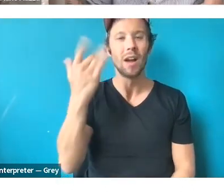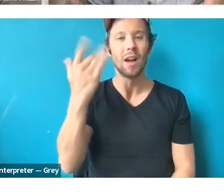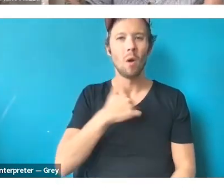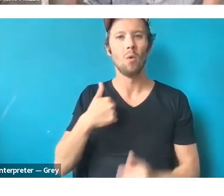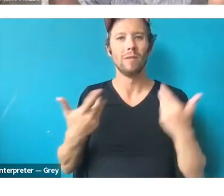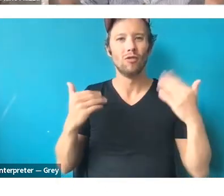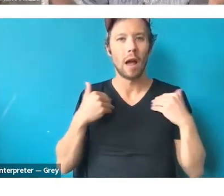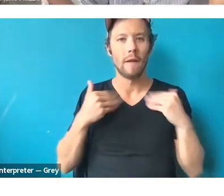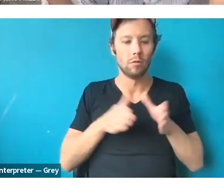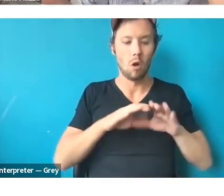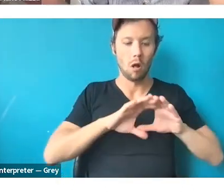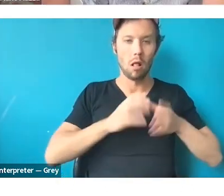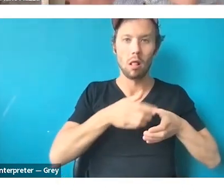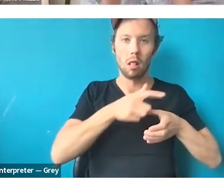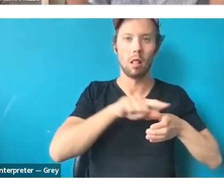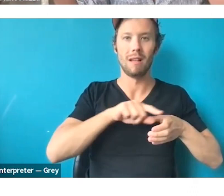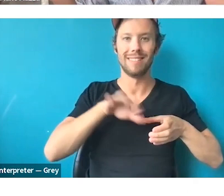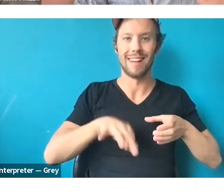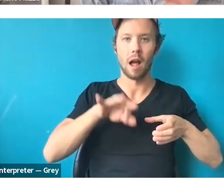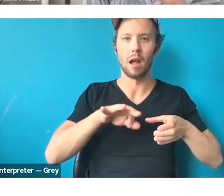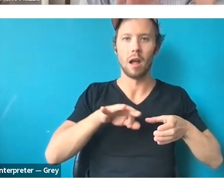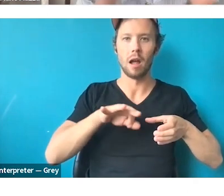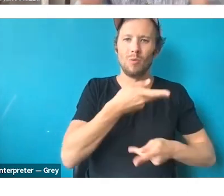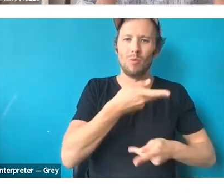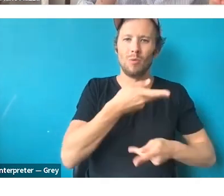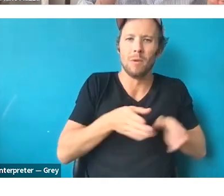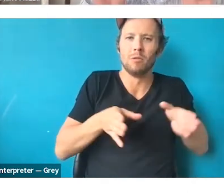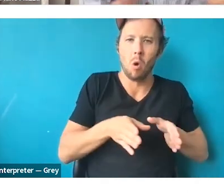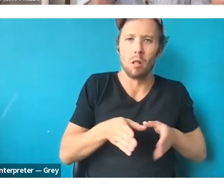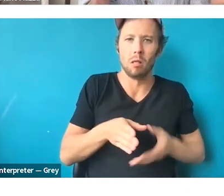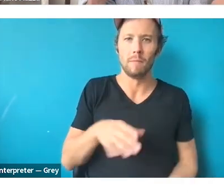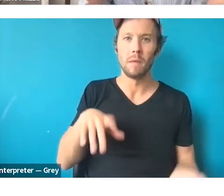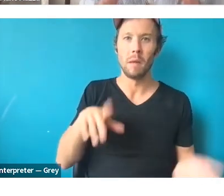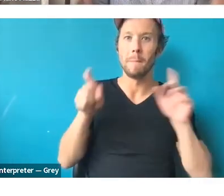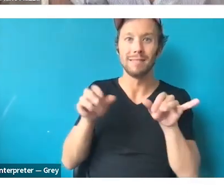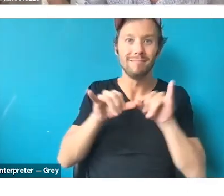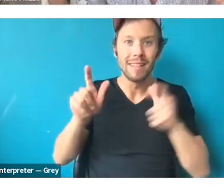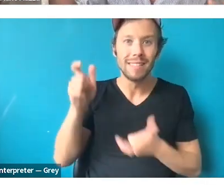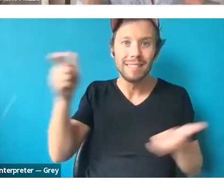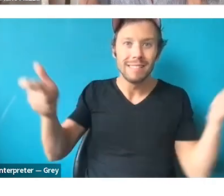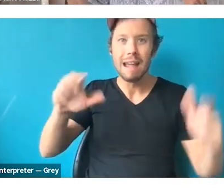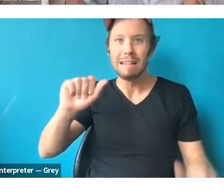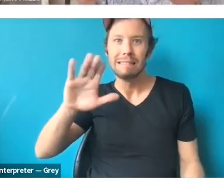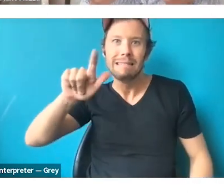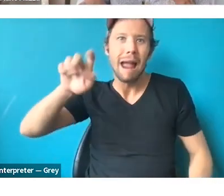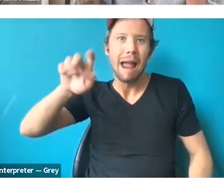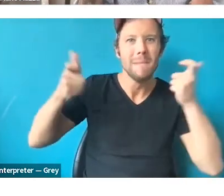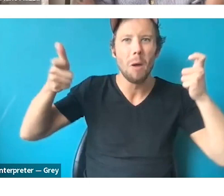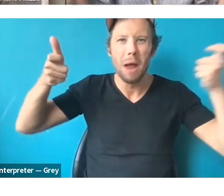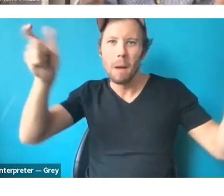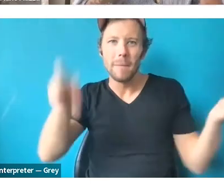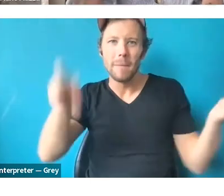be producing at that scale, right? So I just have to say that we don't scale. I don't want to scale. I don't think that that's healthy. I